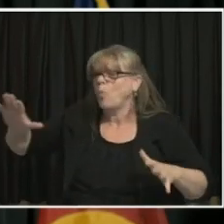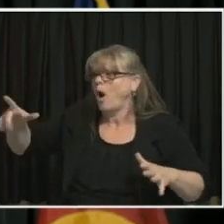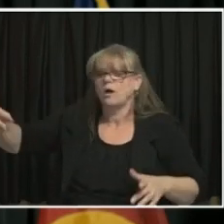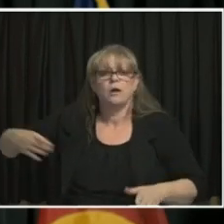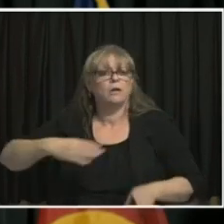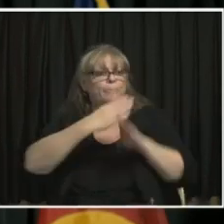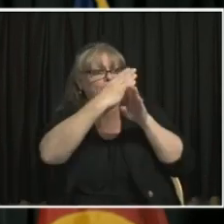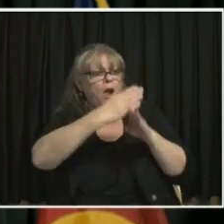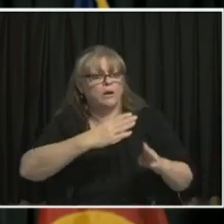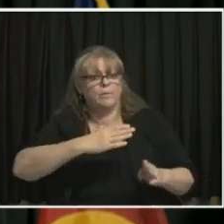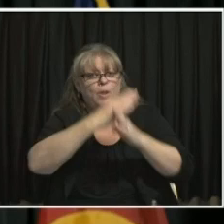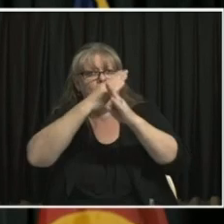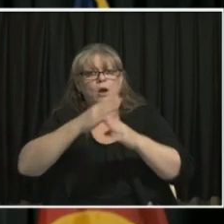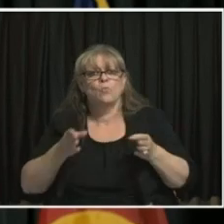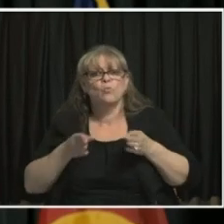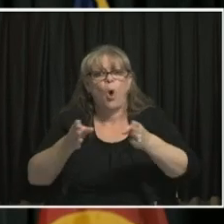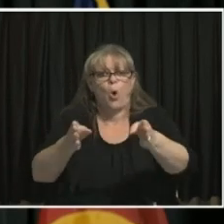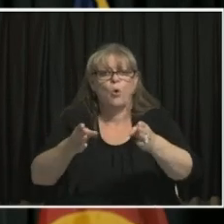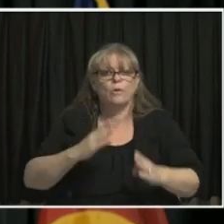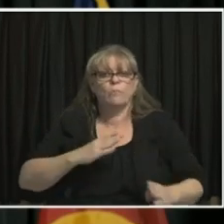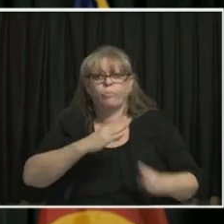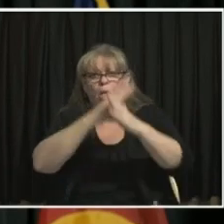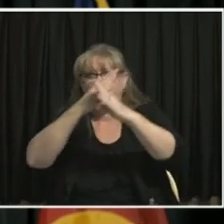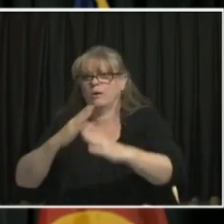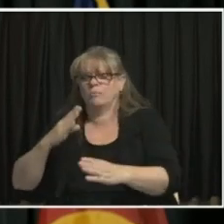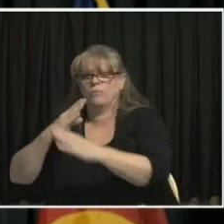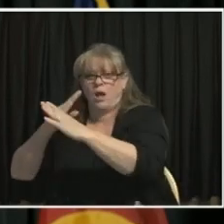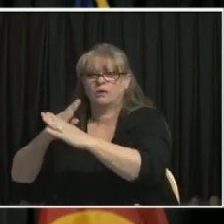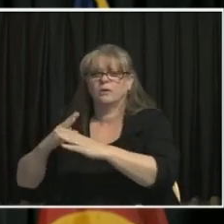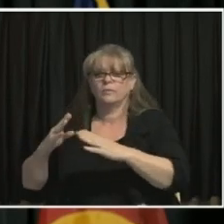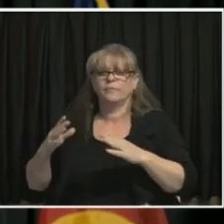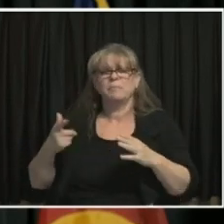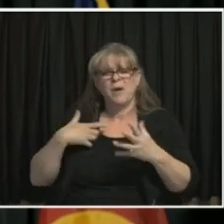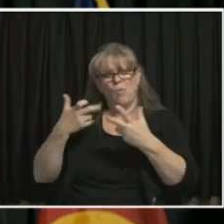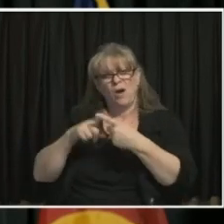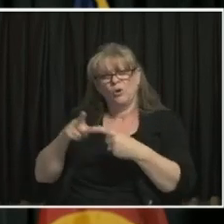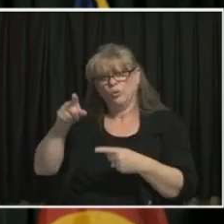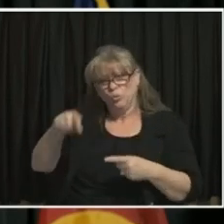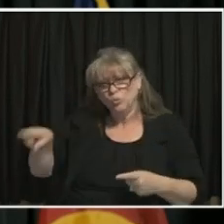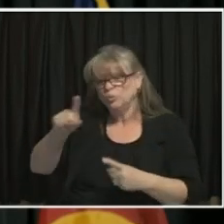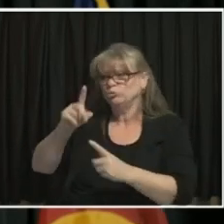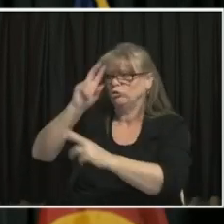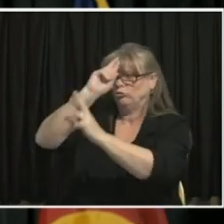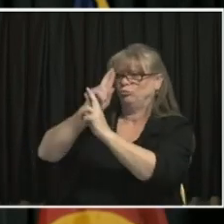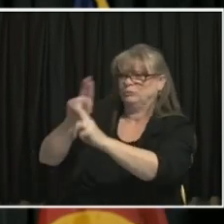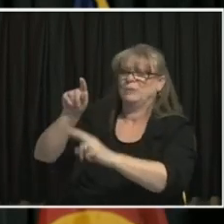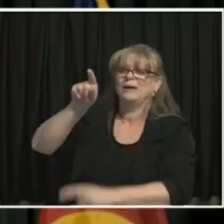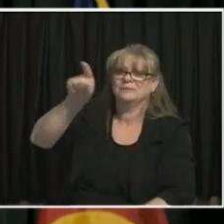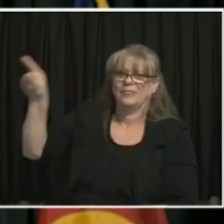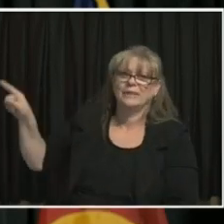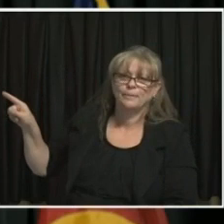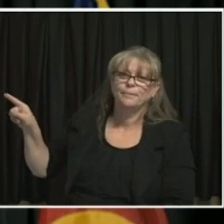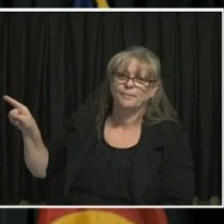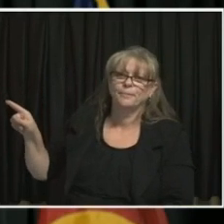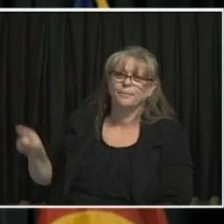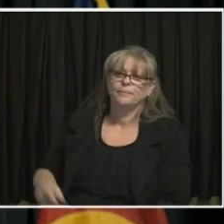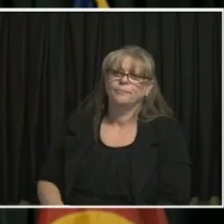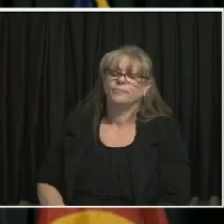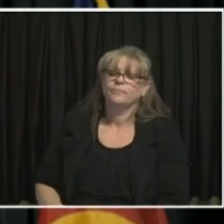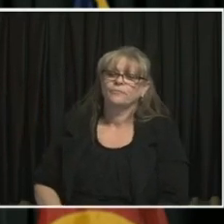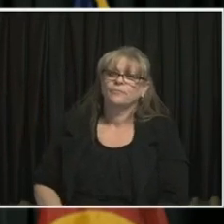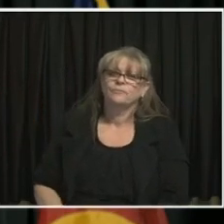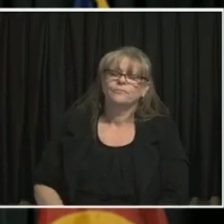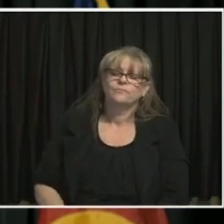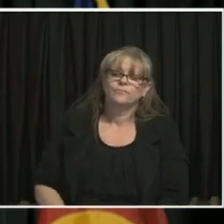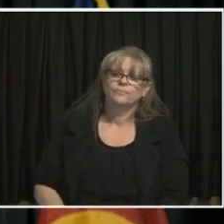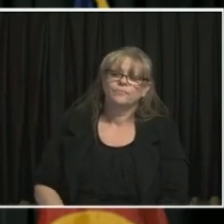But they're our fellow Coloradans, and nobody has more at stake economically and from a health